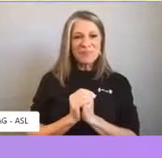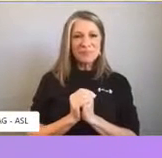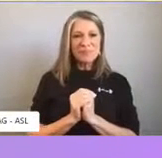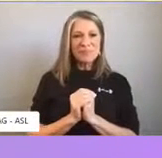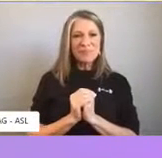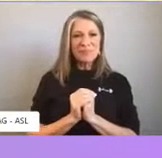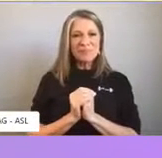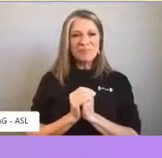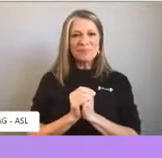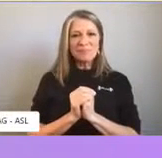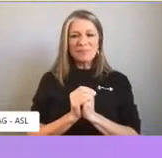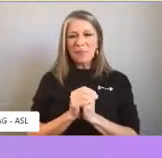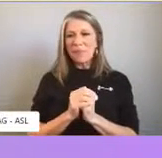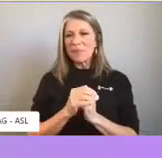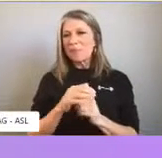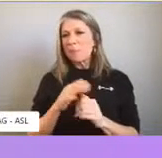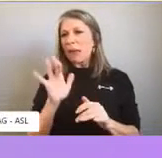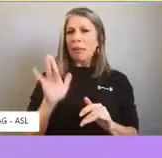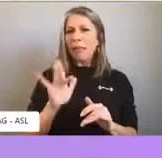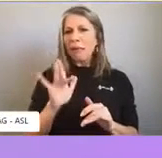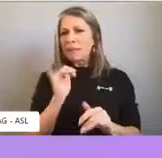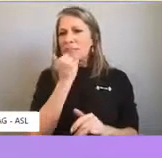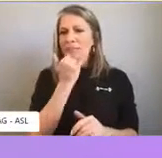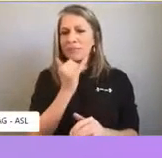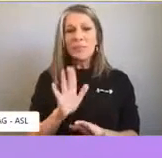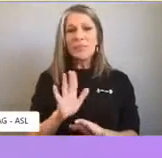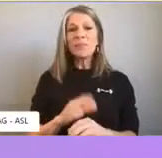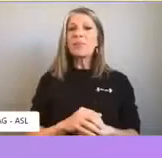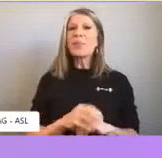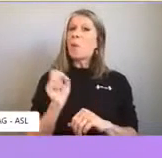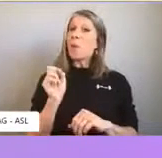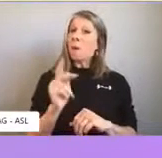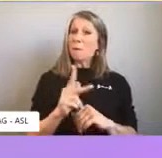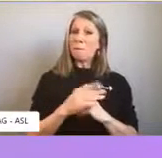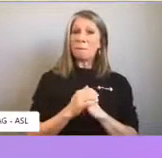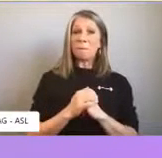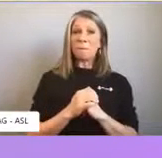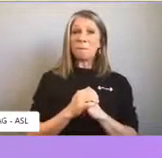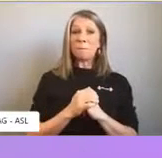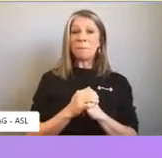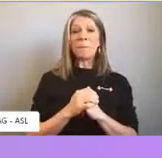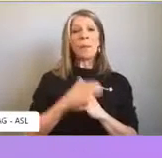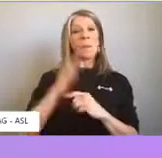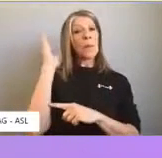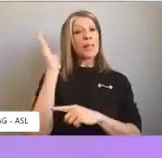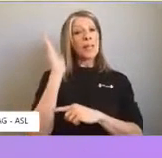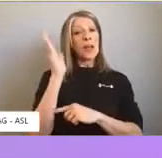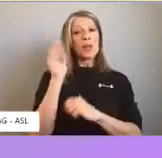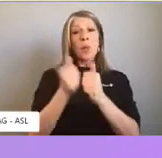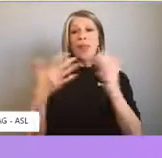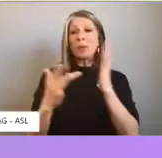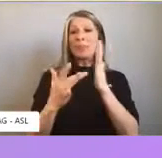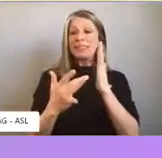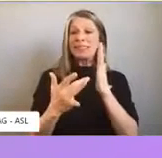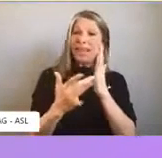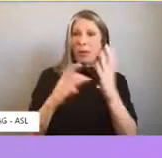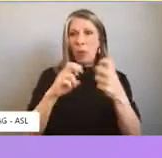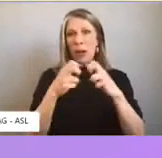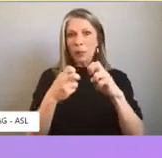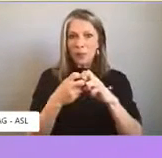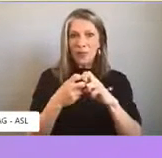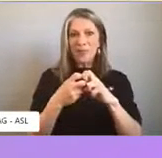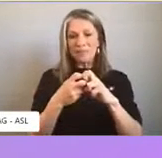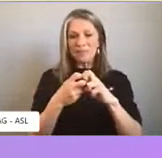Well, my clicker didn't want to click, so we'll just do it the old-fashioned way. What's a presentation without a technical difficulty?